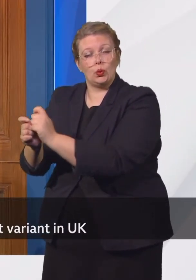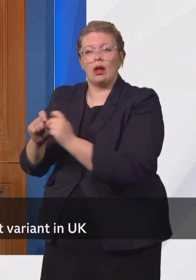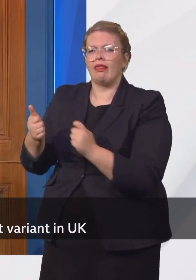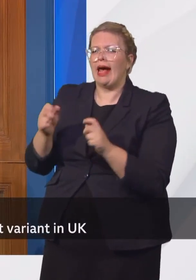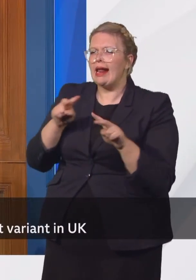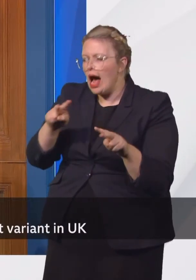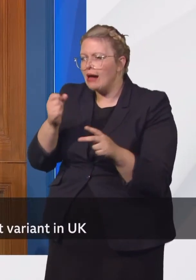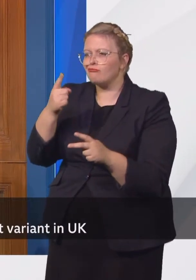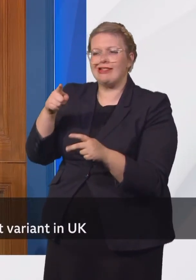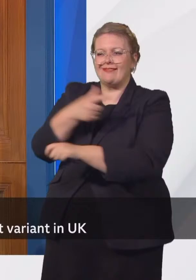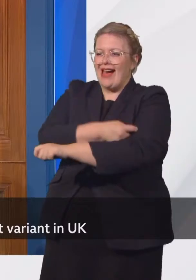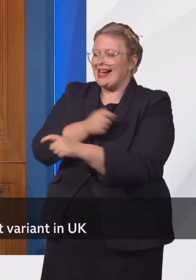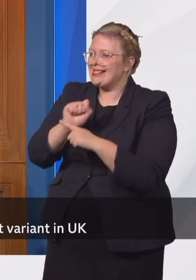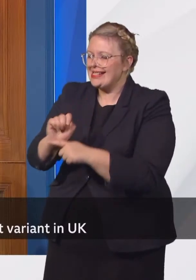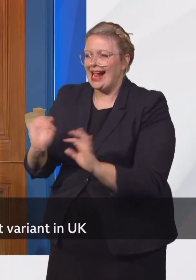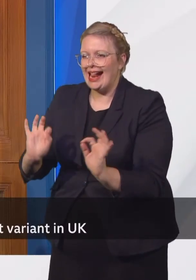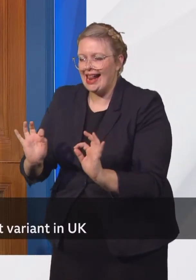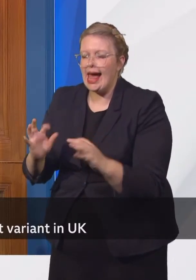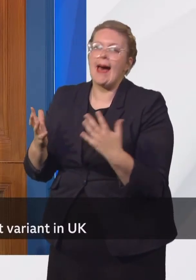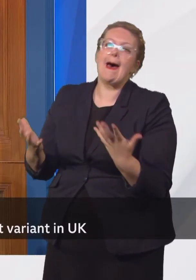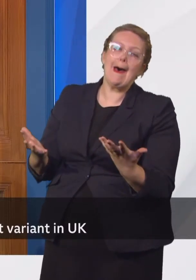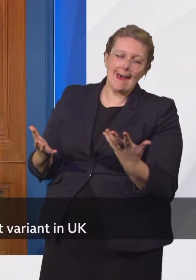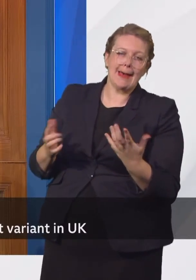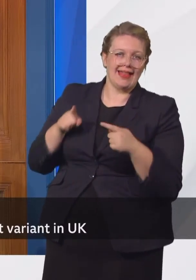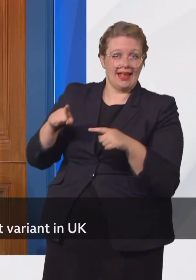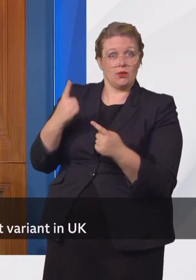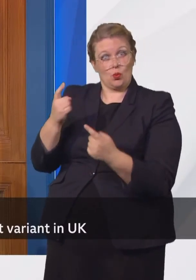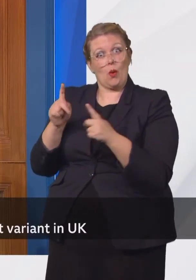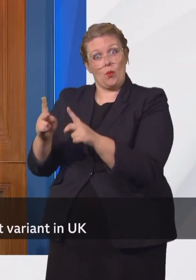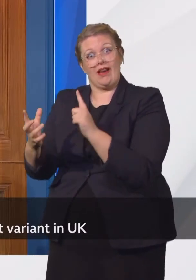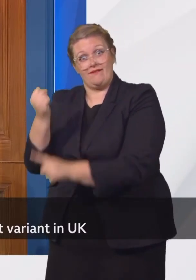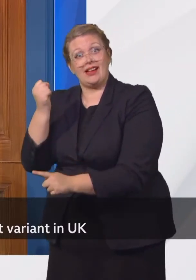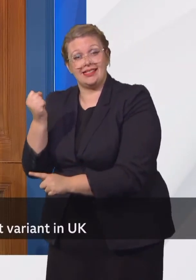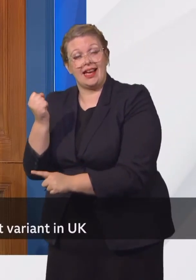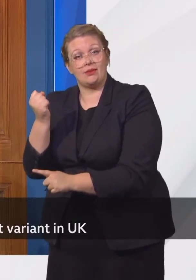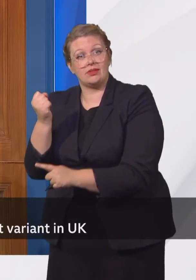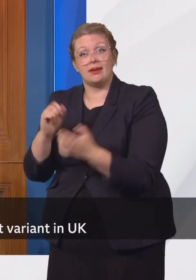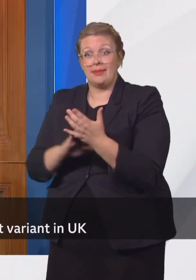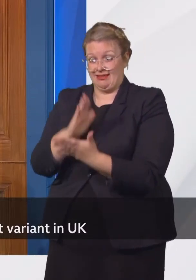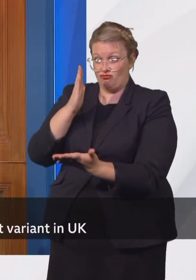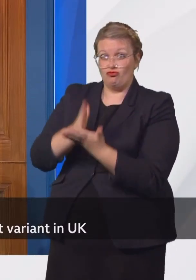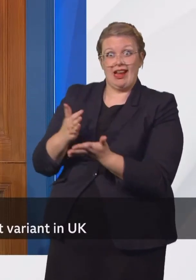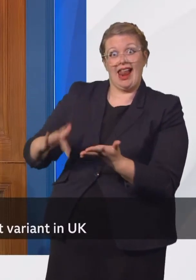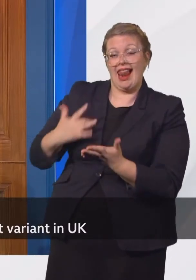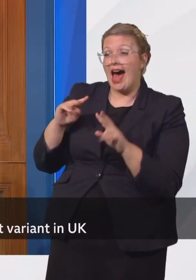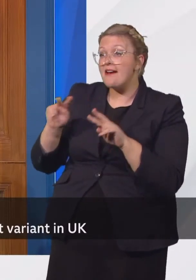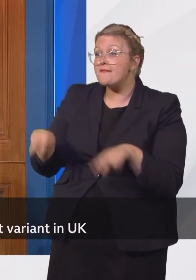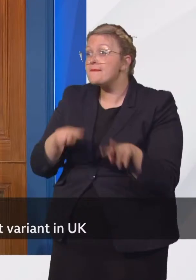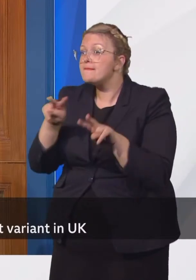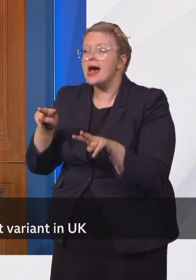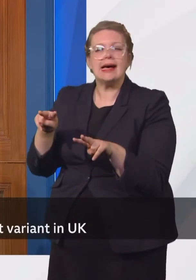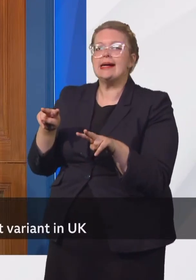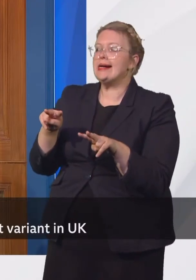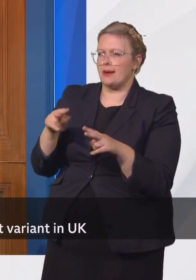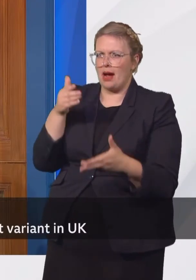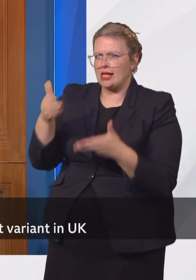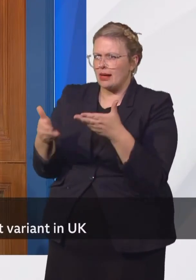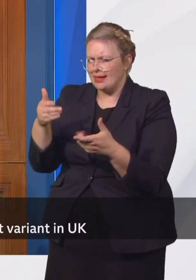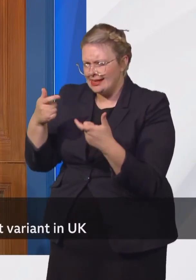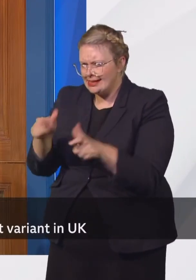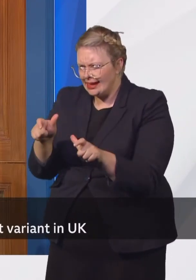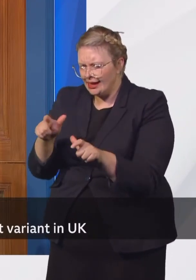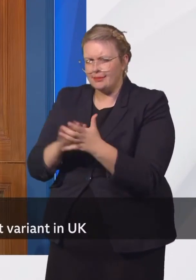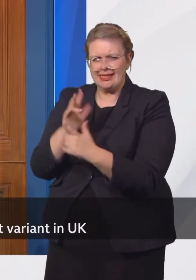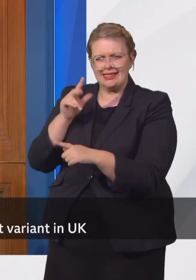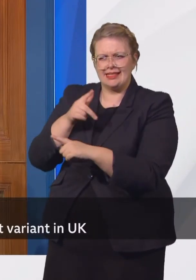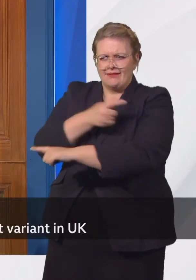learn the hard way whether the vaccines are working or not. You gain real-life epidemiological data.